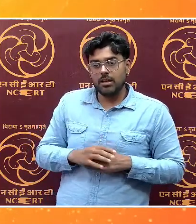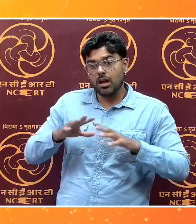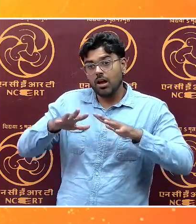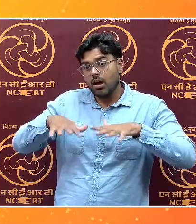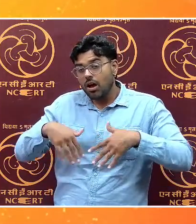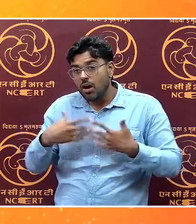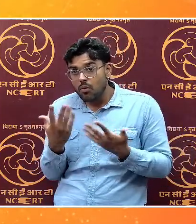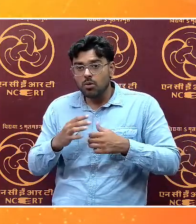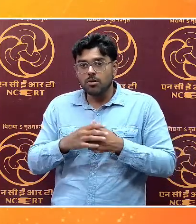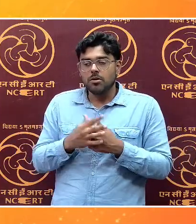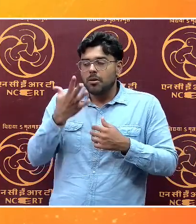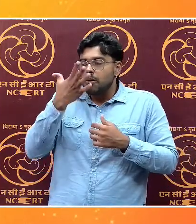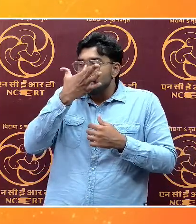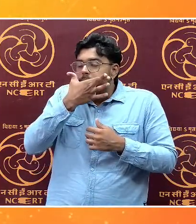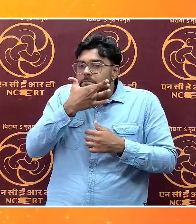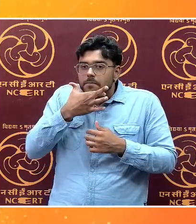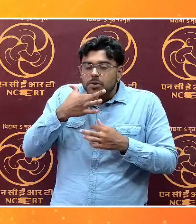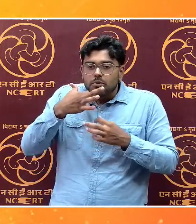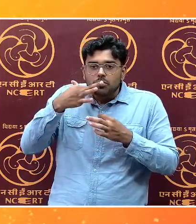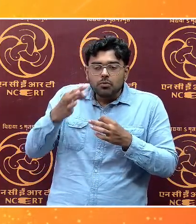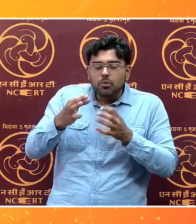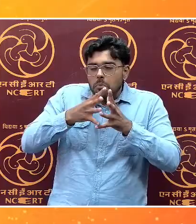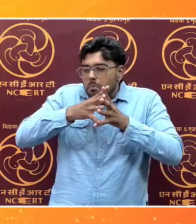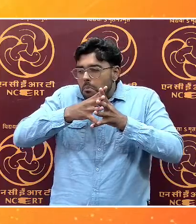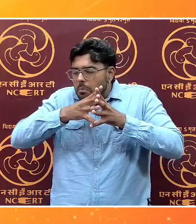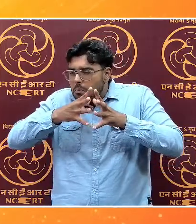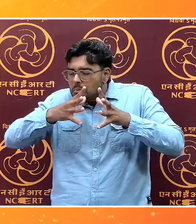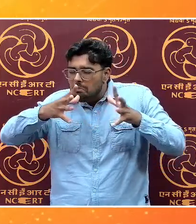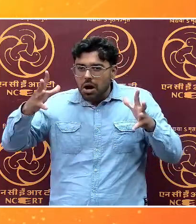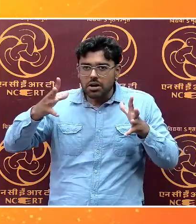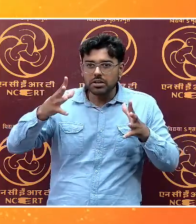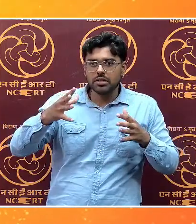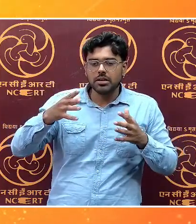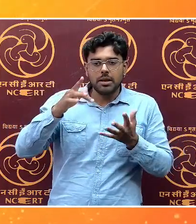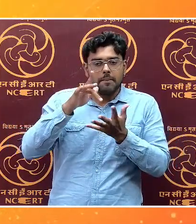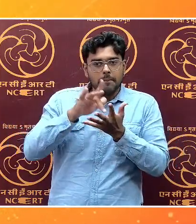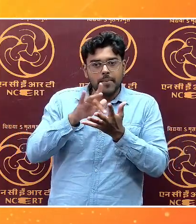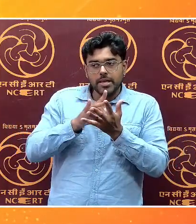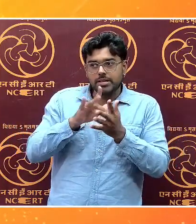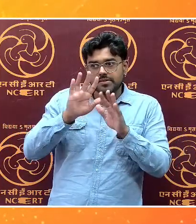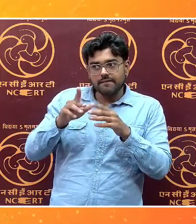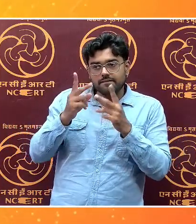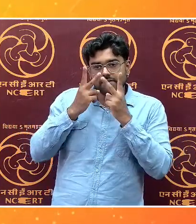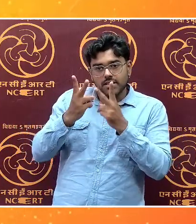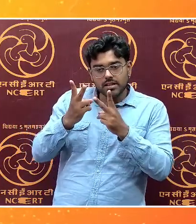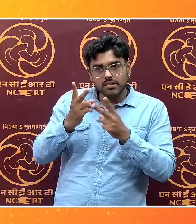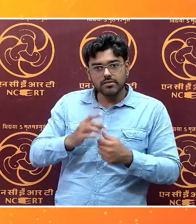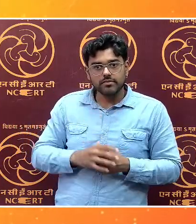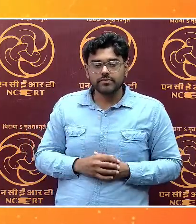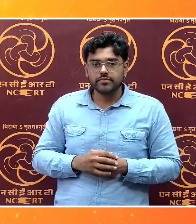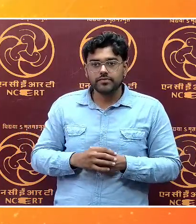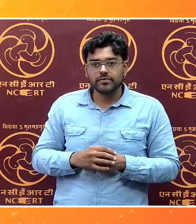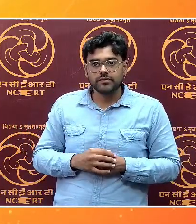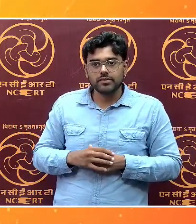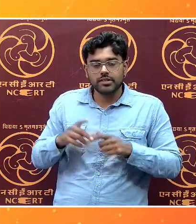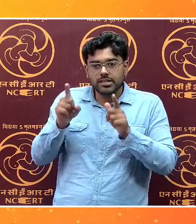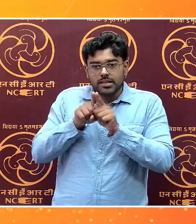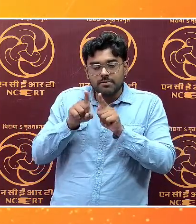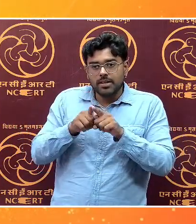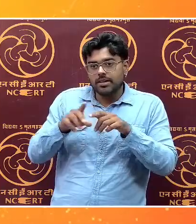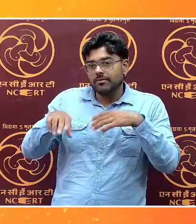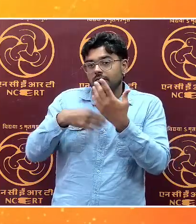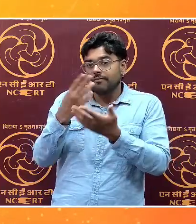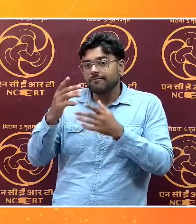how magnificent is the site of Godavari Pushkaram on the sites of Godavari. And this is